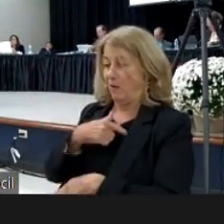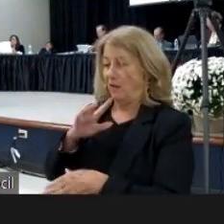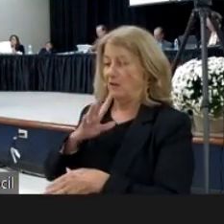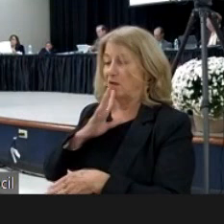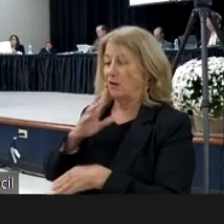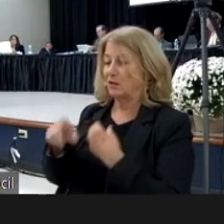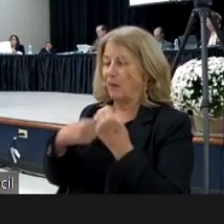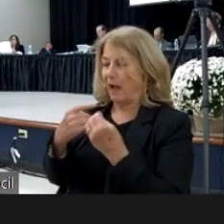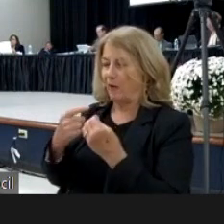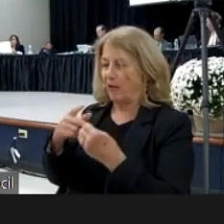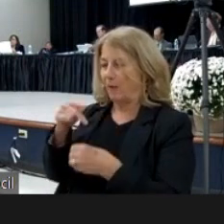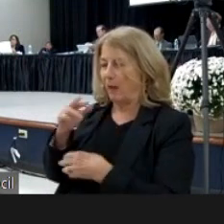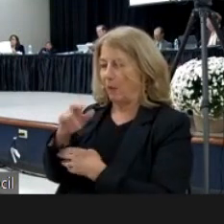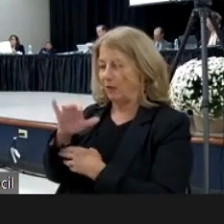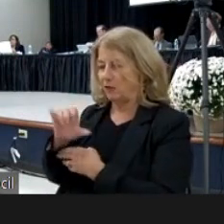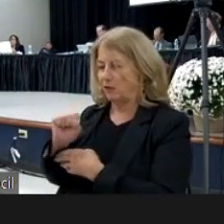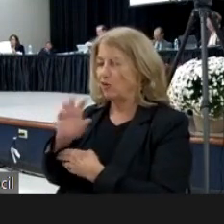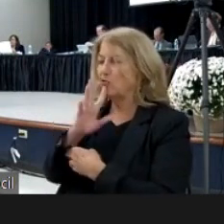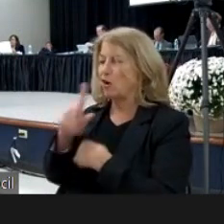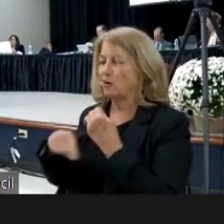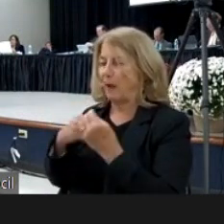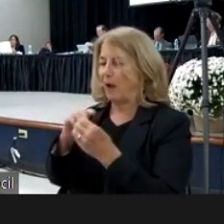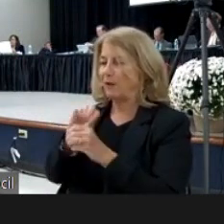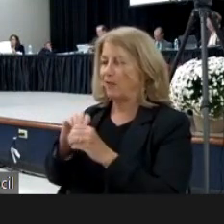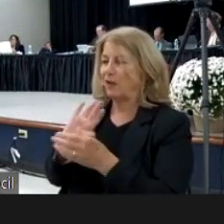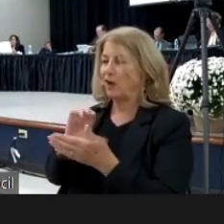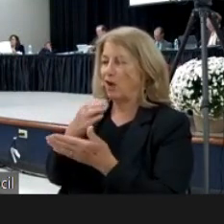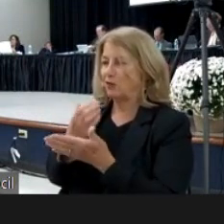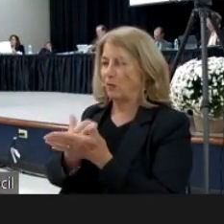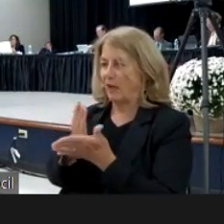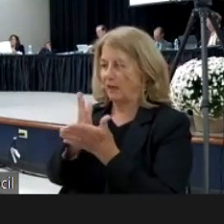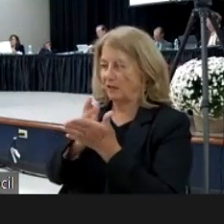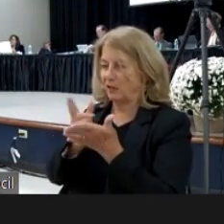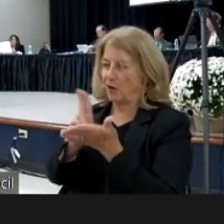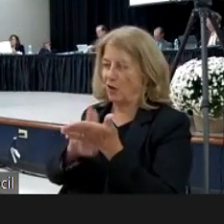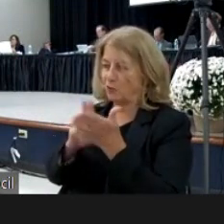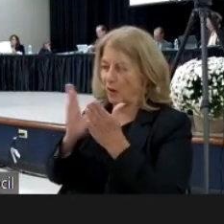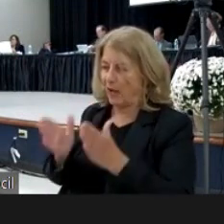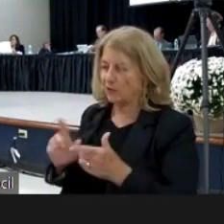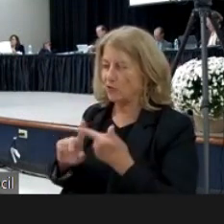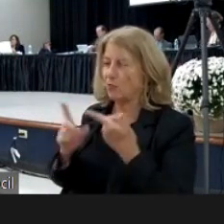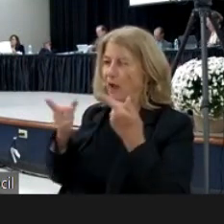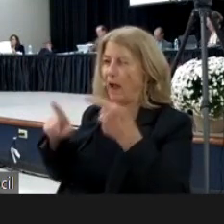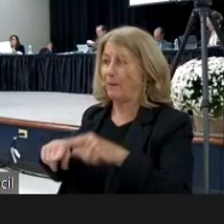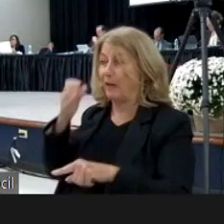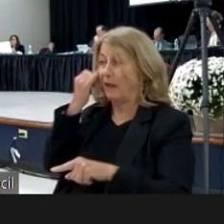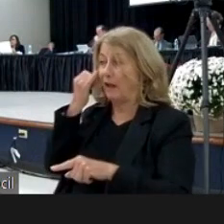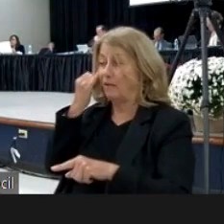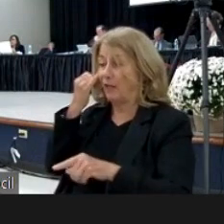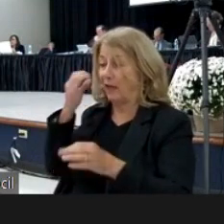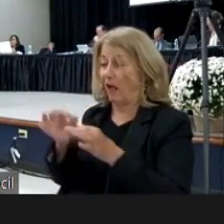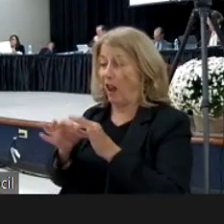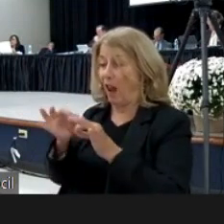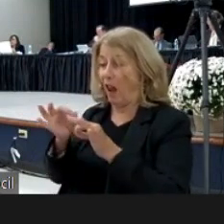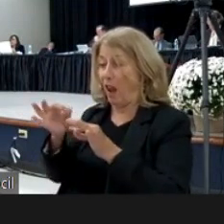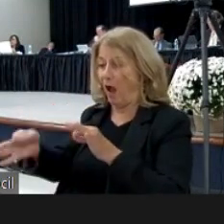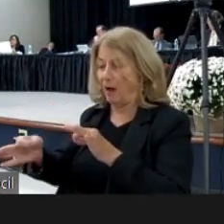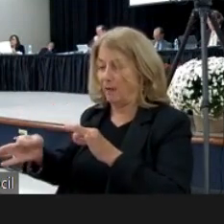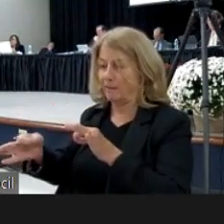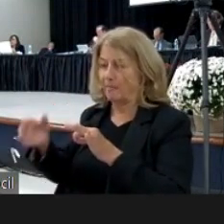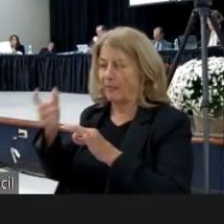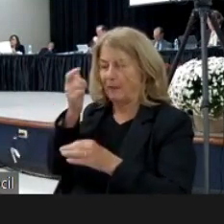about contract happen. If in fact these get pushed for whatever reason, whether it's supply